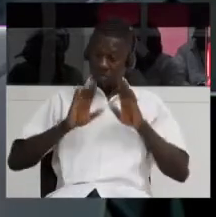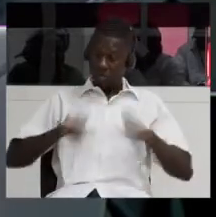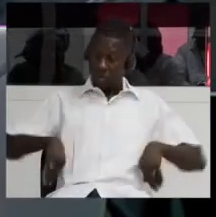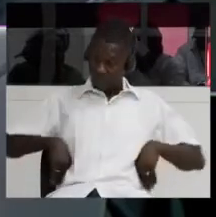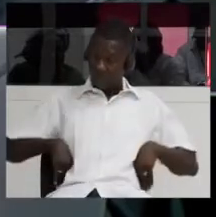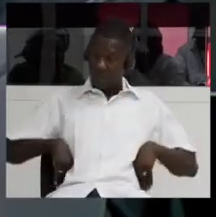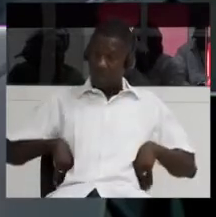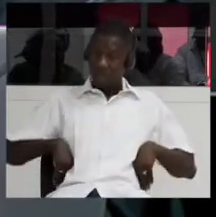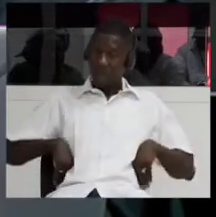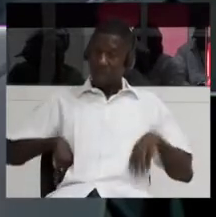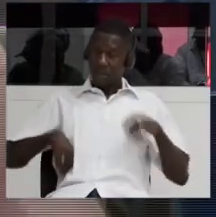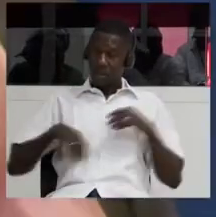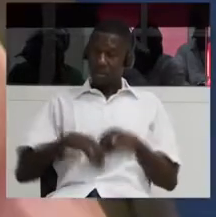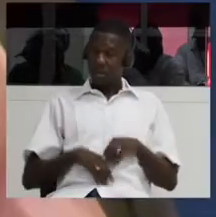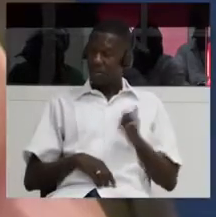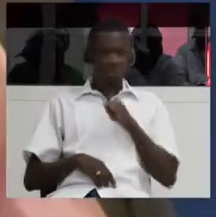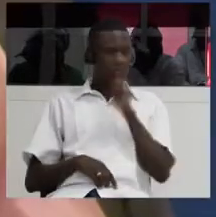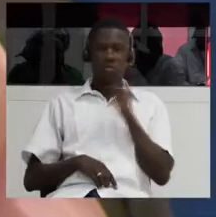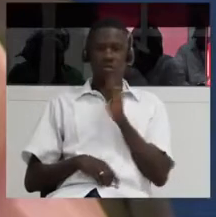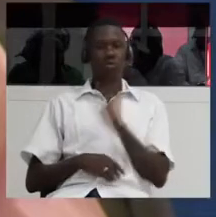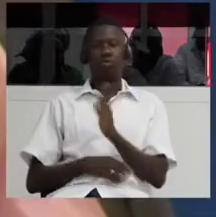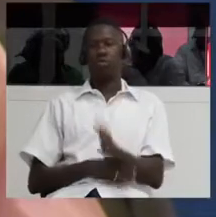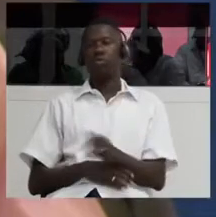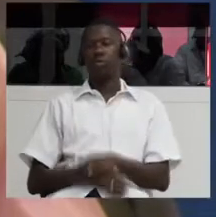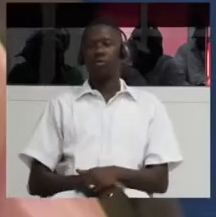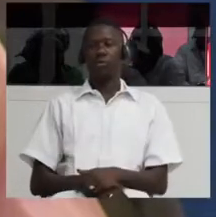surrender, is in fact not true. Yes.